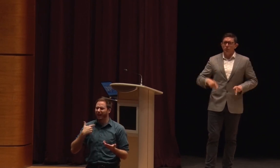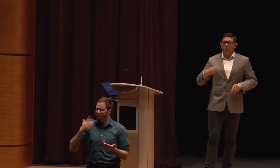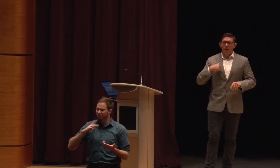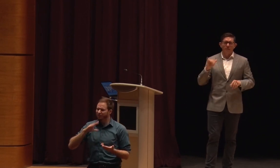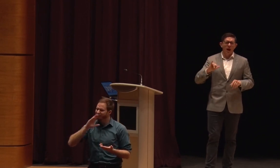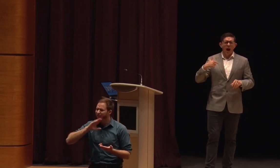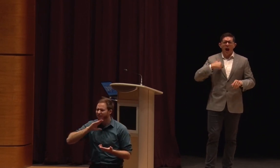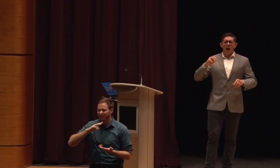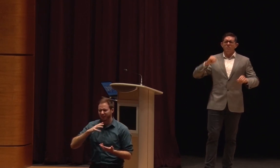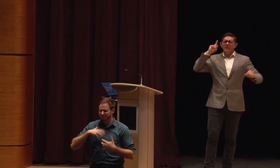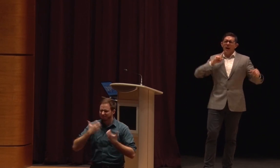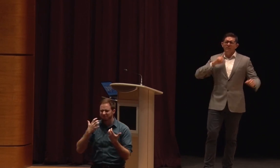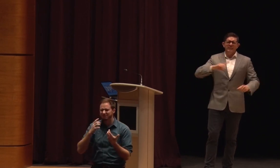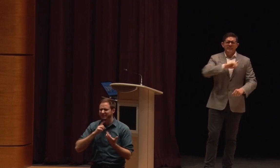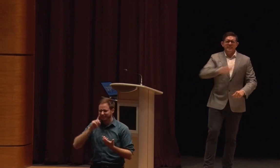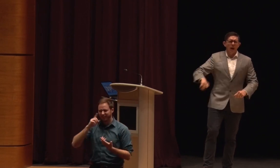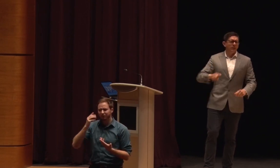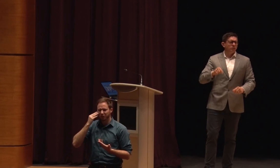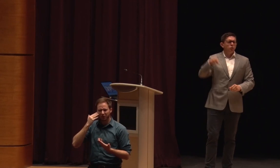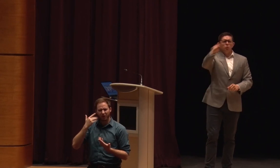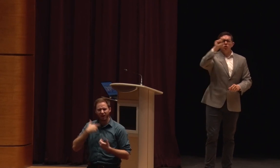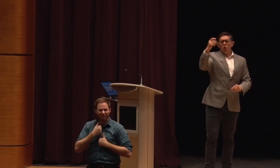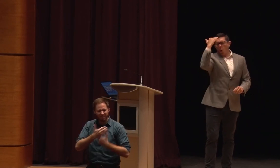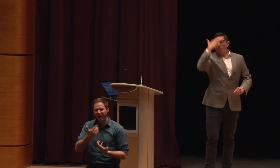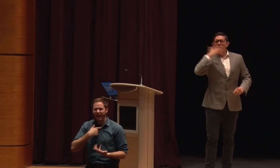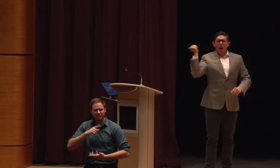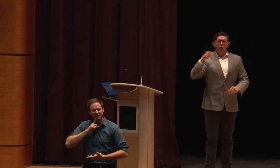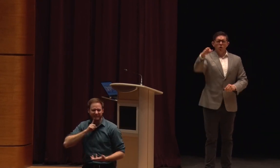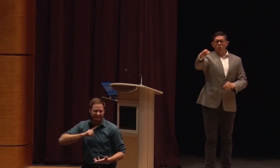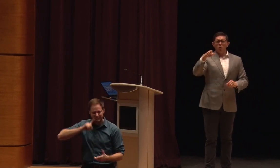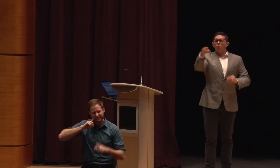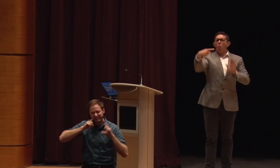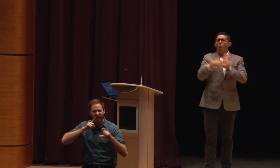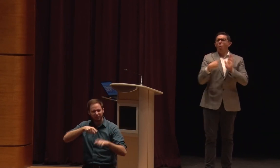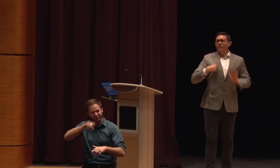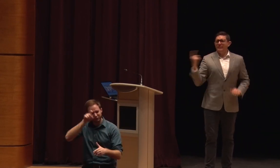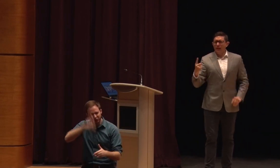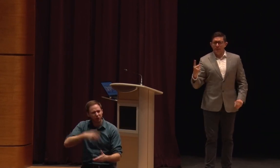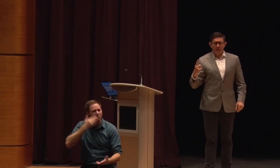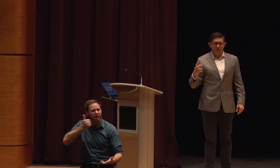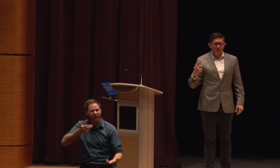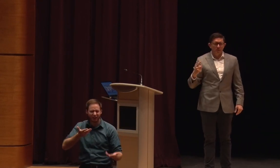angry. I used to be an angry deaf person. I am deaf, damn it. You should know